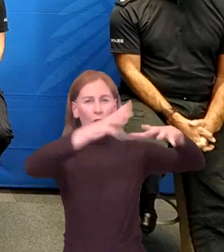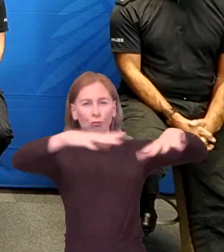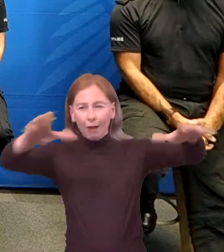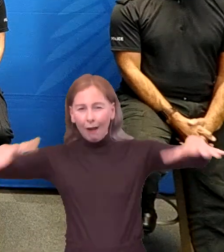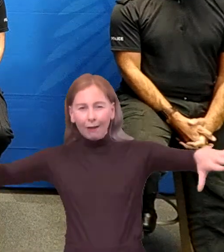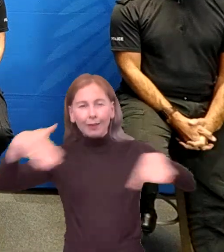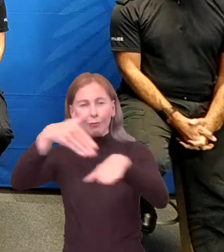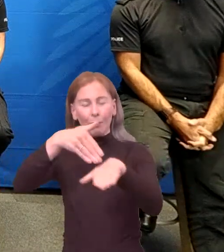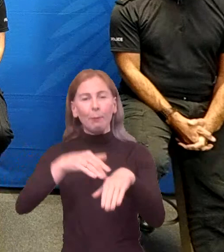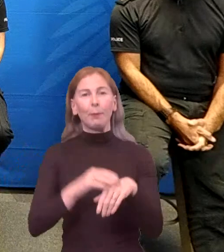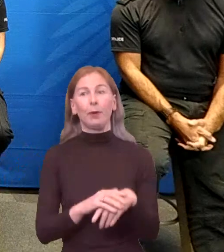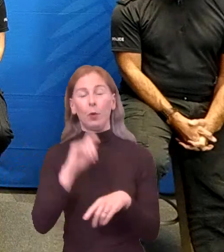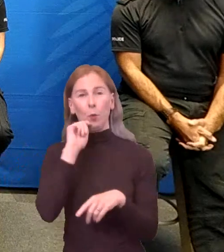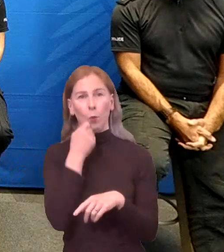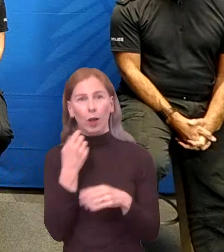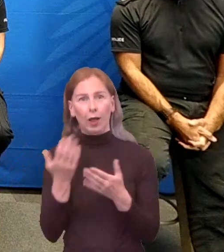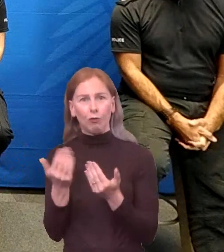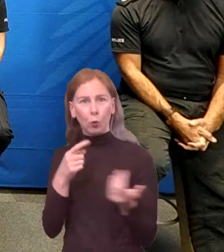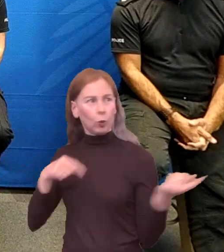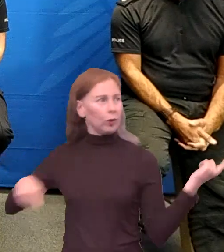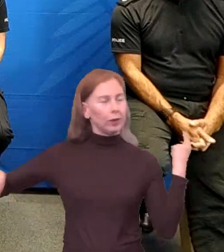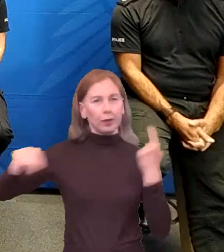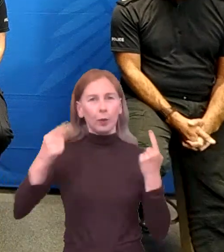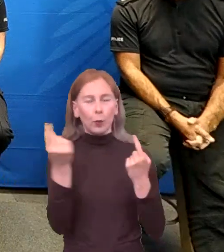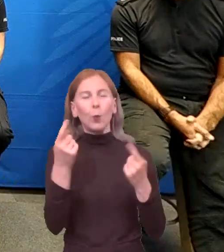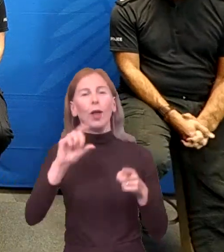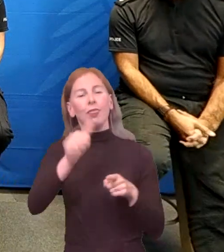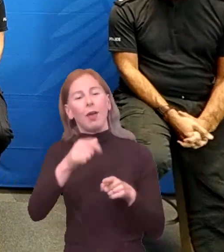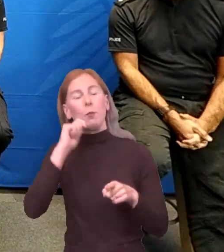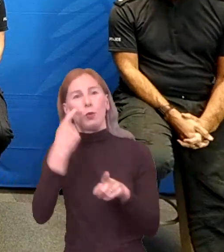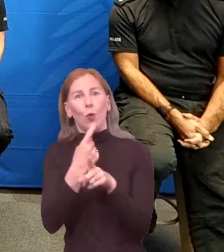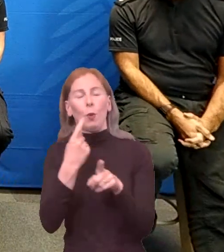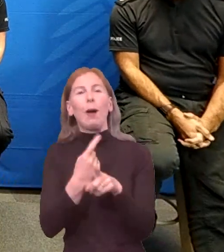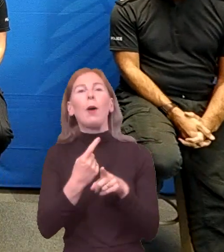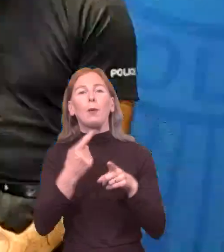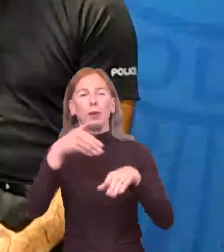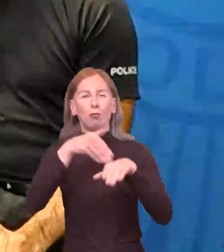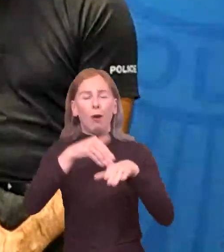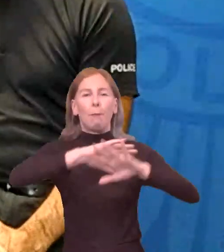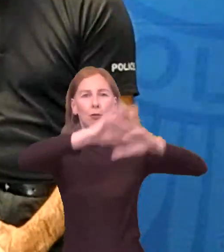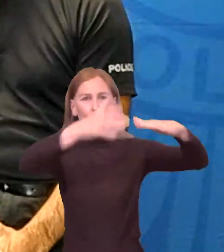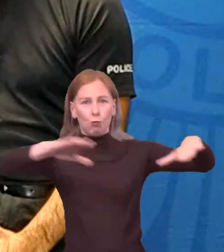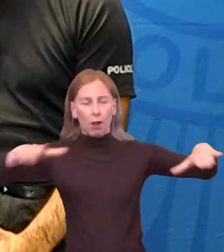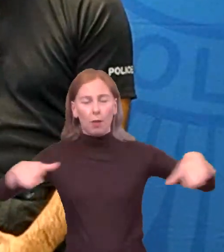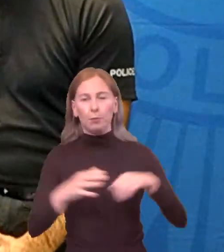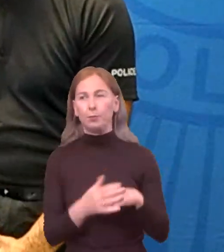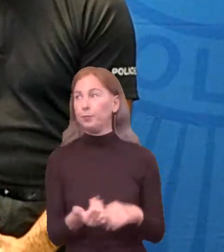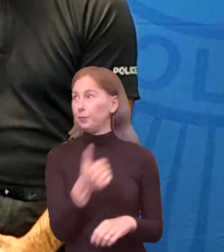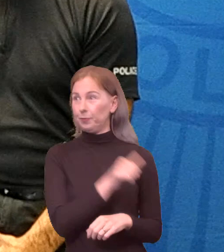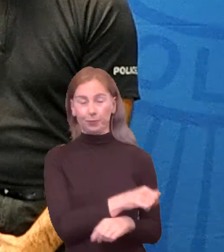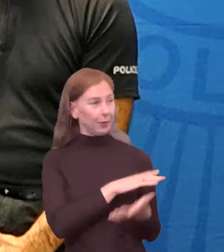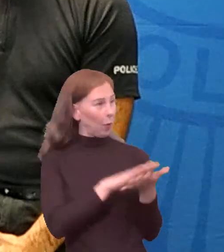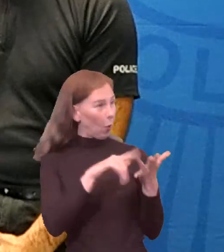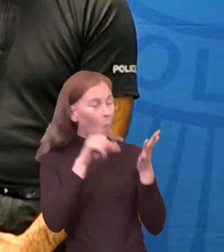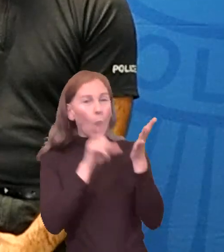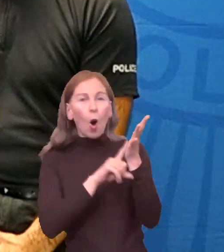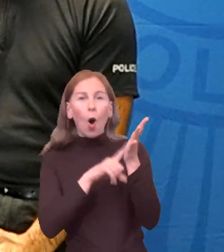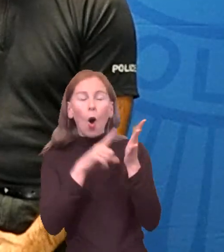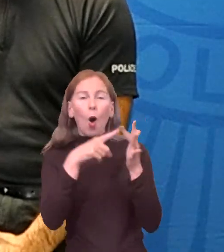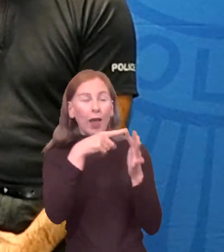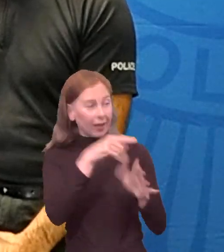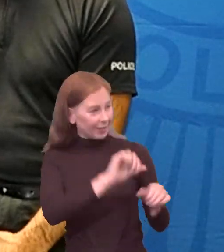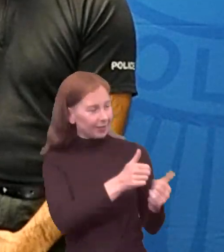rural crime. So if I can go first of all to my left to Holly, if you introduce yourself to the camera. Good evening everyone, my name's